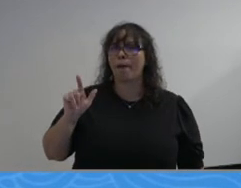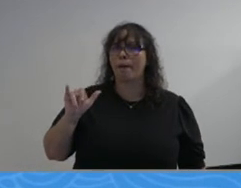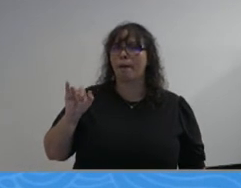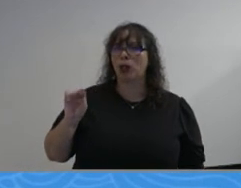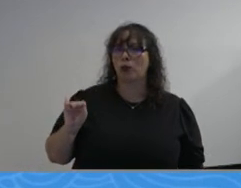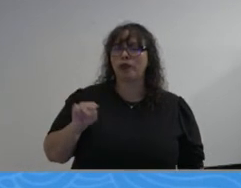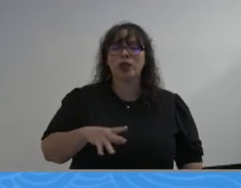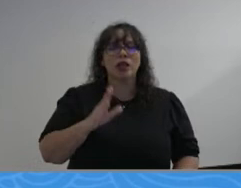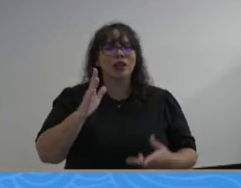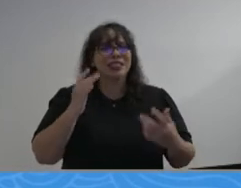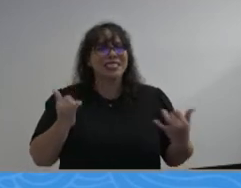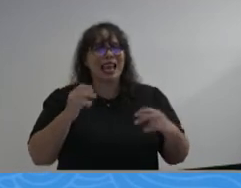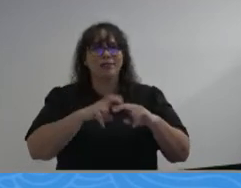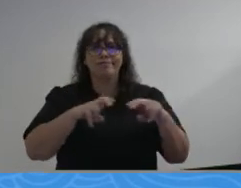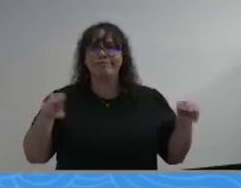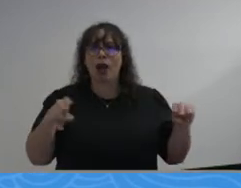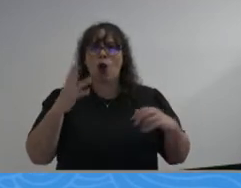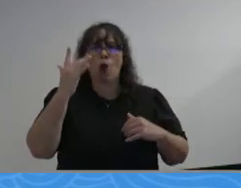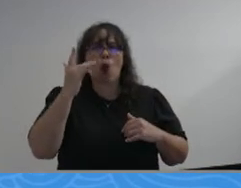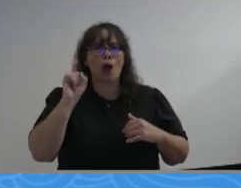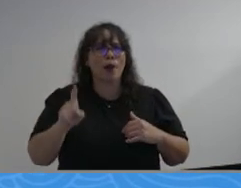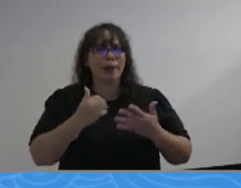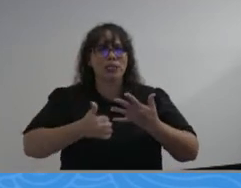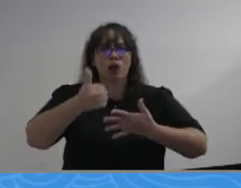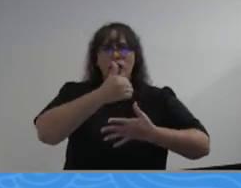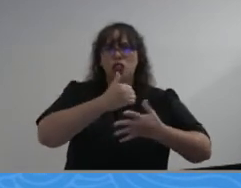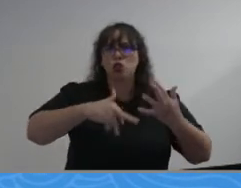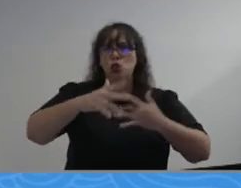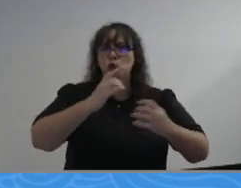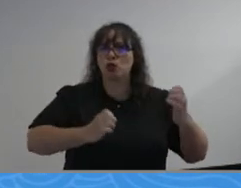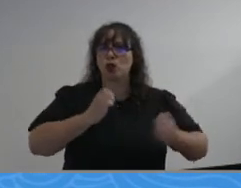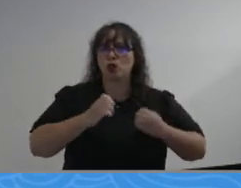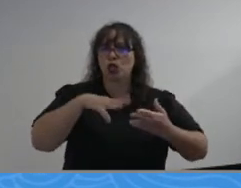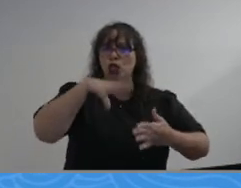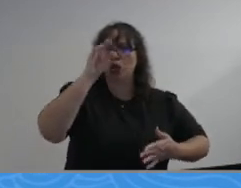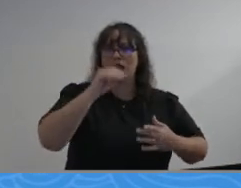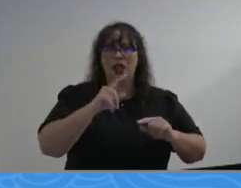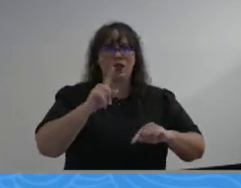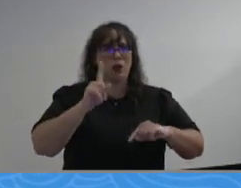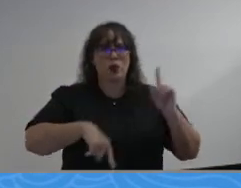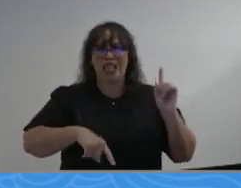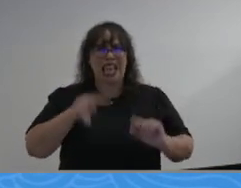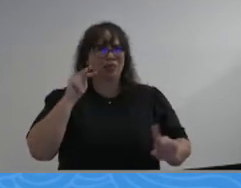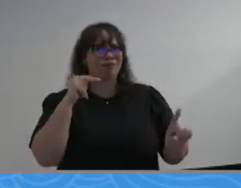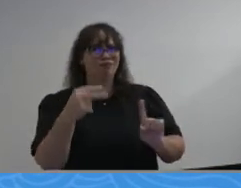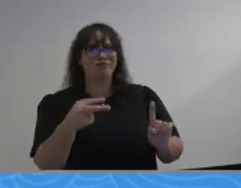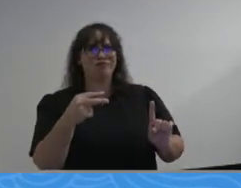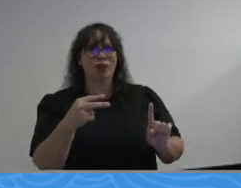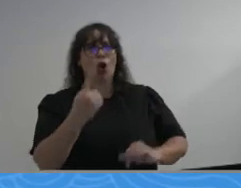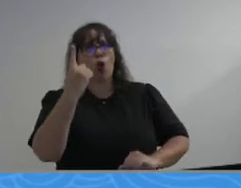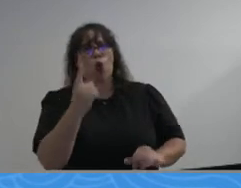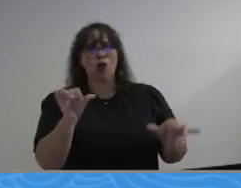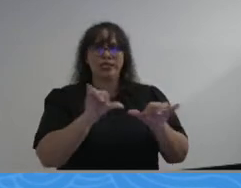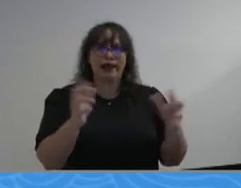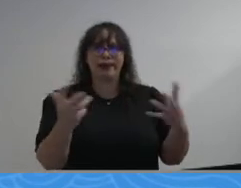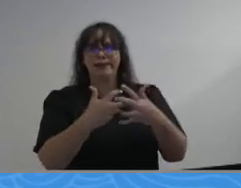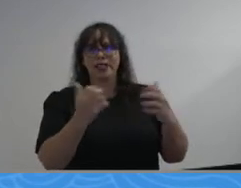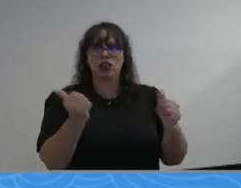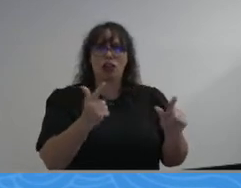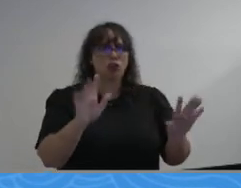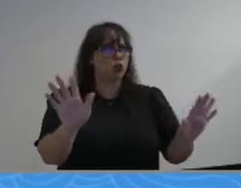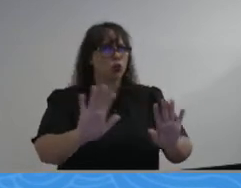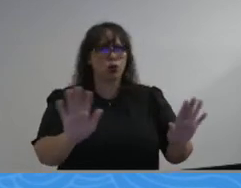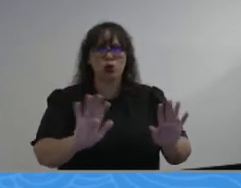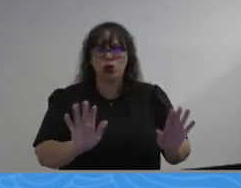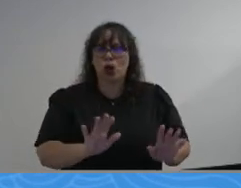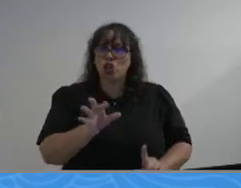to us about why we must prioritize social emotional learning, why it can't be looked at in this very sort of one size fits all approach, but how we have to look at the